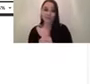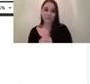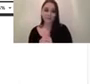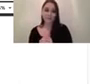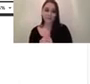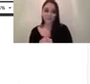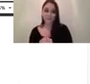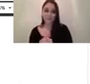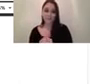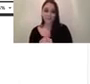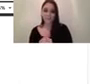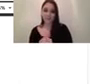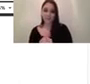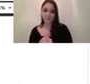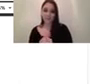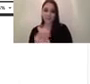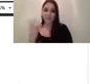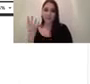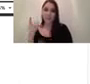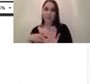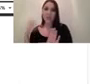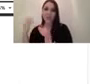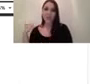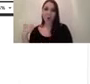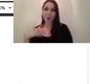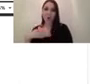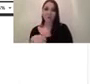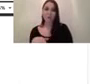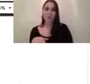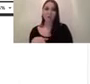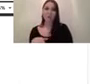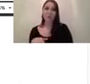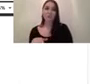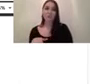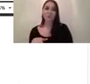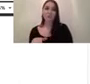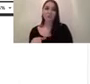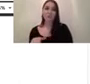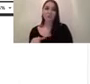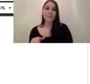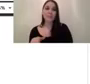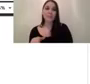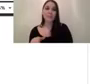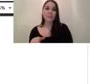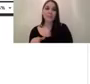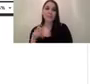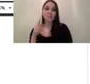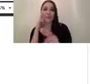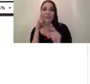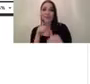around 4 years ago, also in the sense of under vehicle inspection systems,